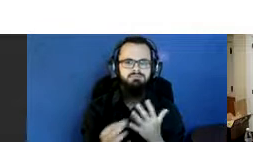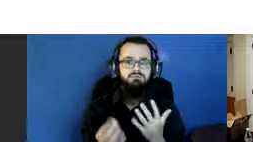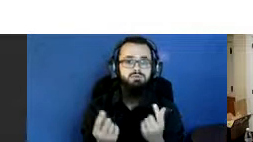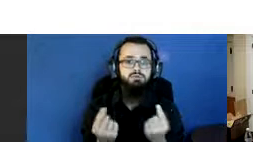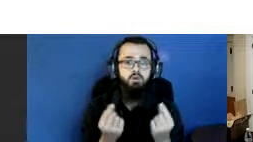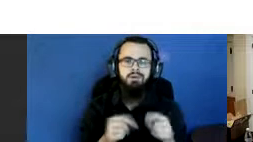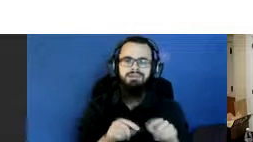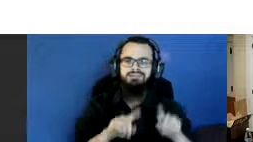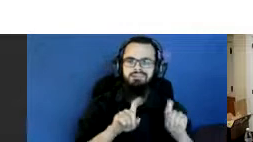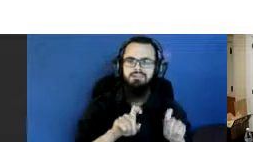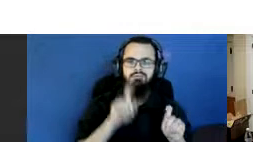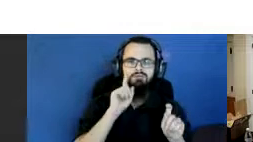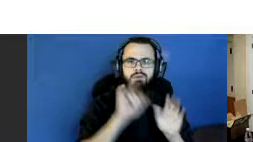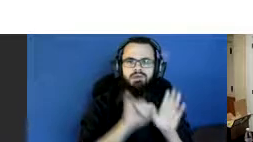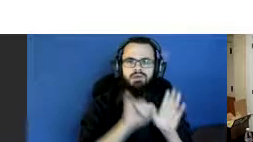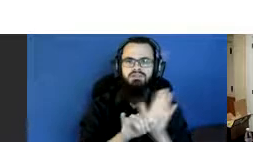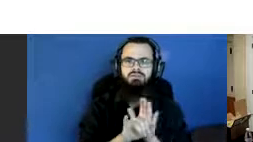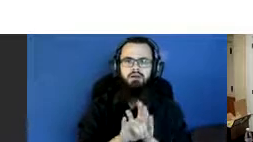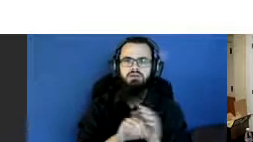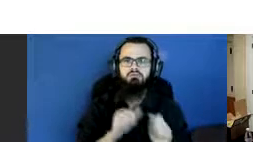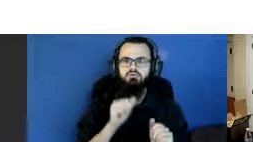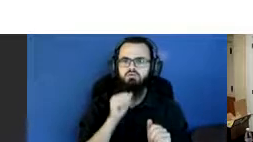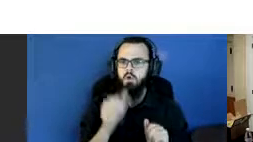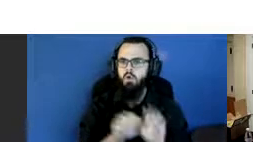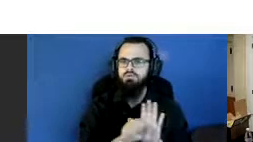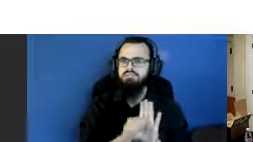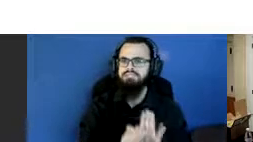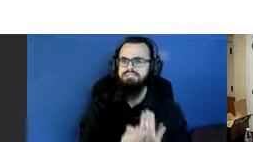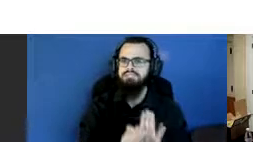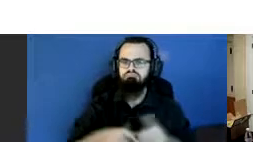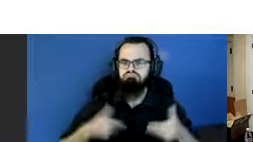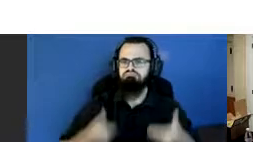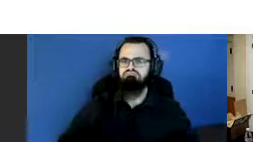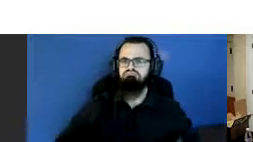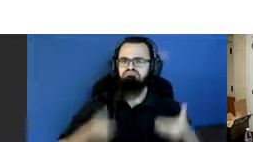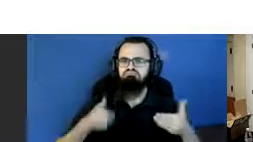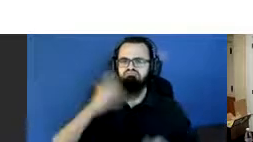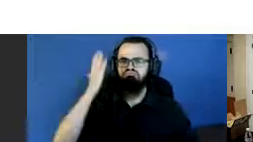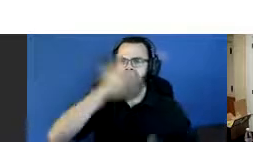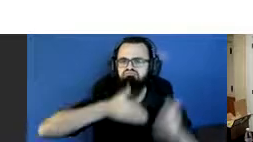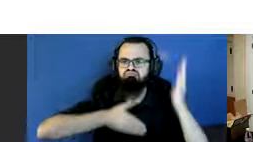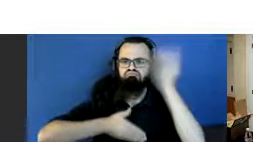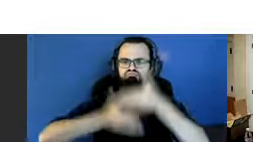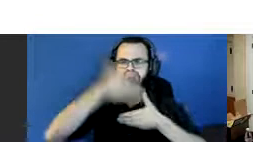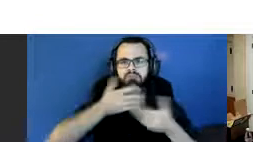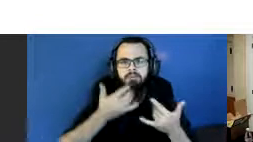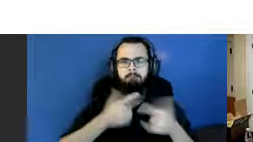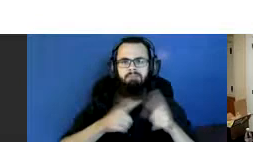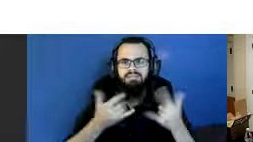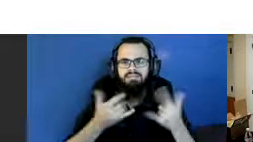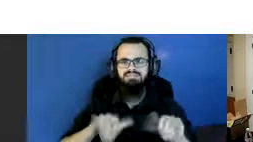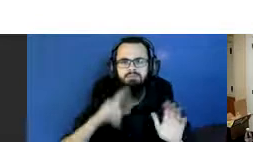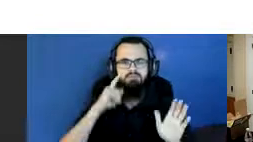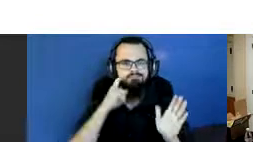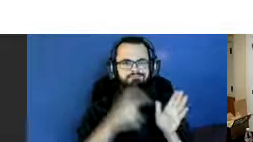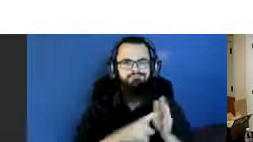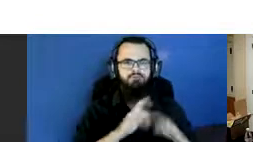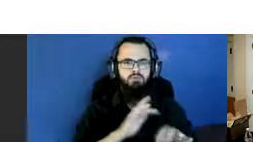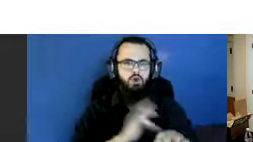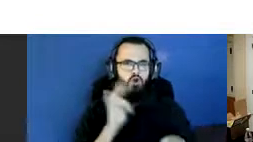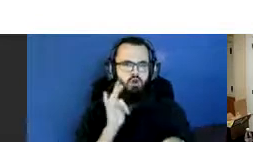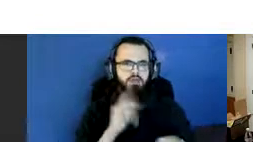asymptomatic carriers, which enables us to detect things early, right, and limit the spread, prevent and mitigate some of